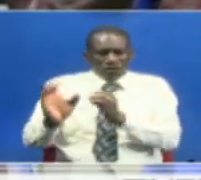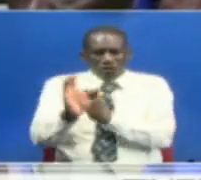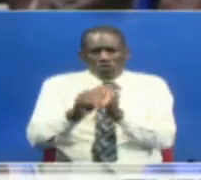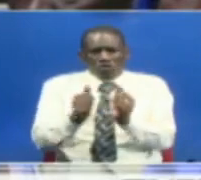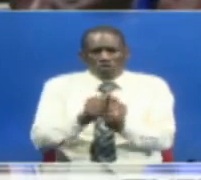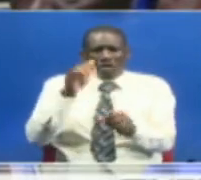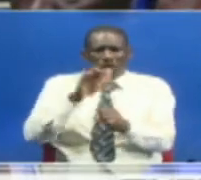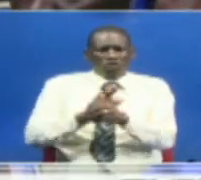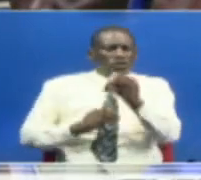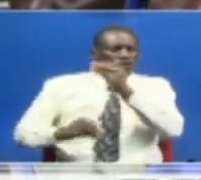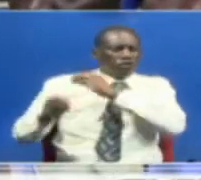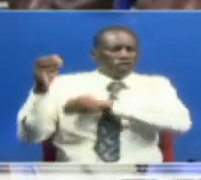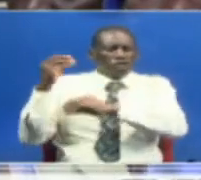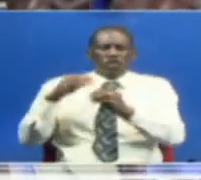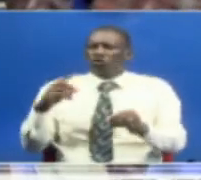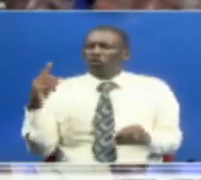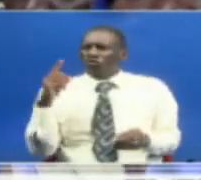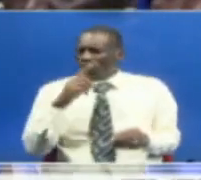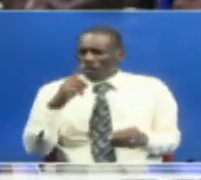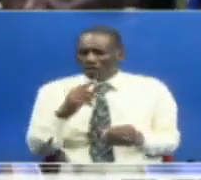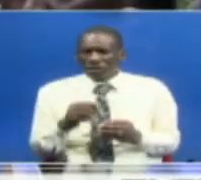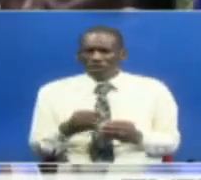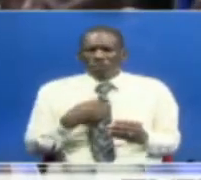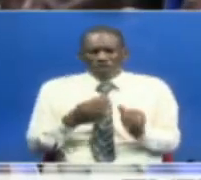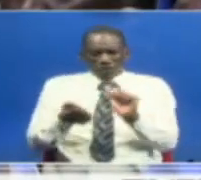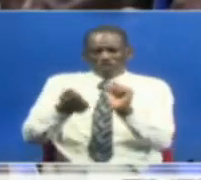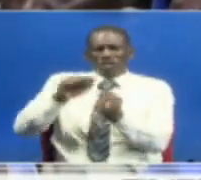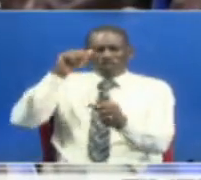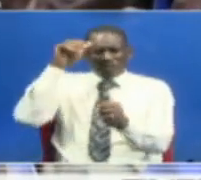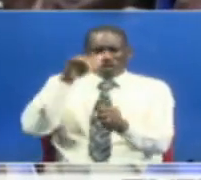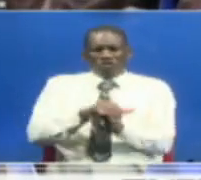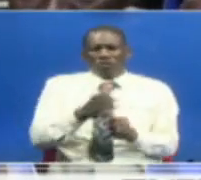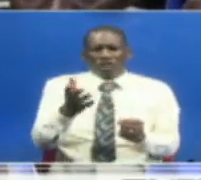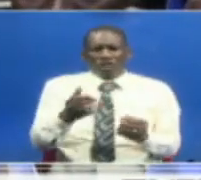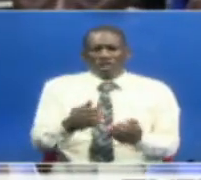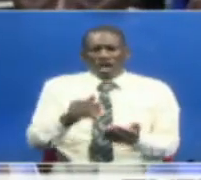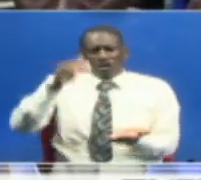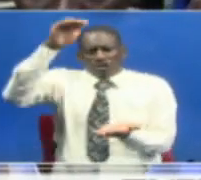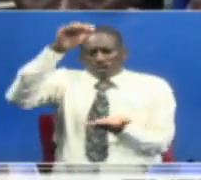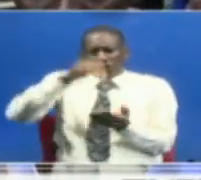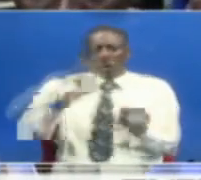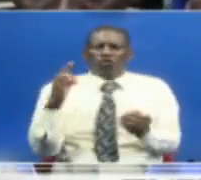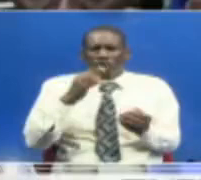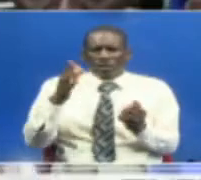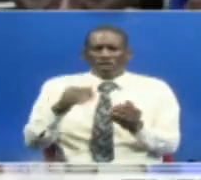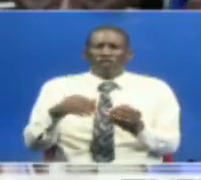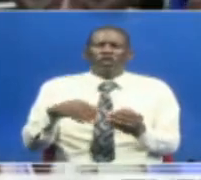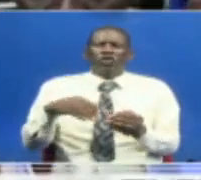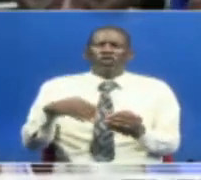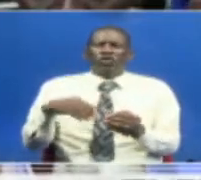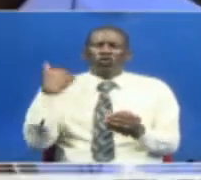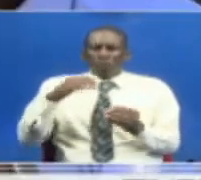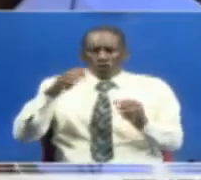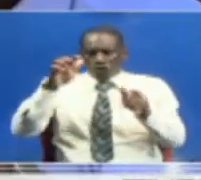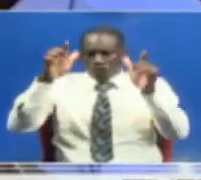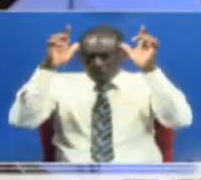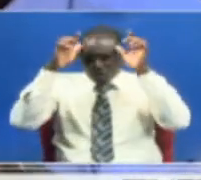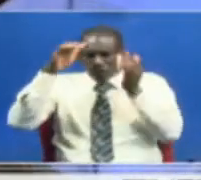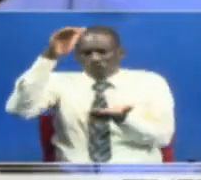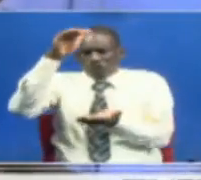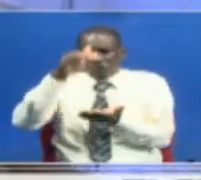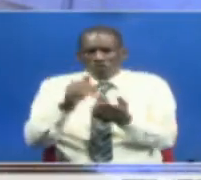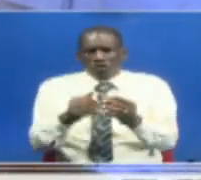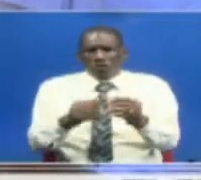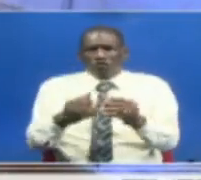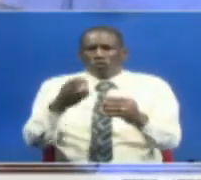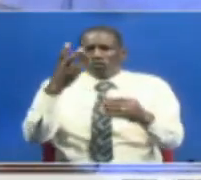of violence. There's a lot of transformation, there's a lot of reduction in violence, cattle rustling is reducing. For more than two